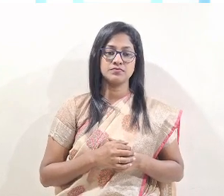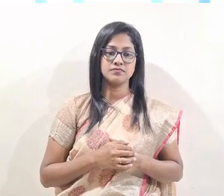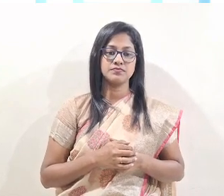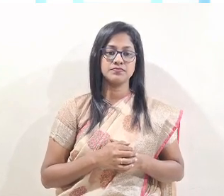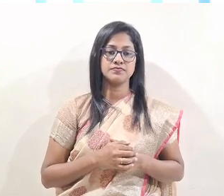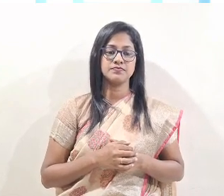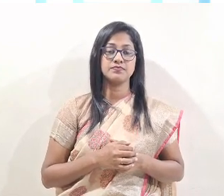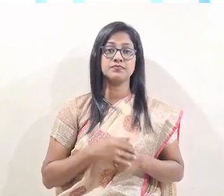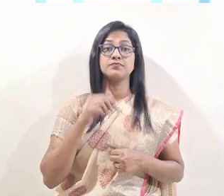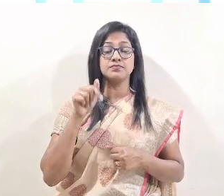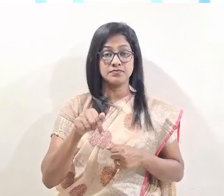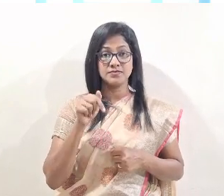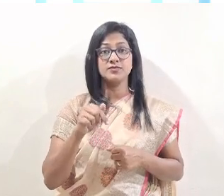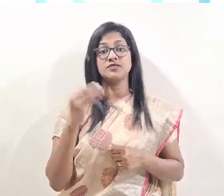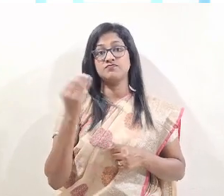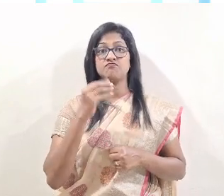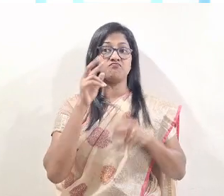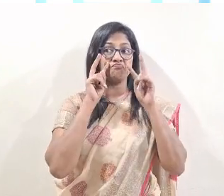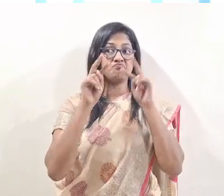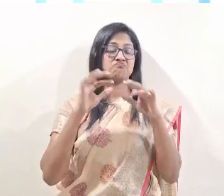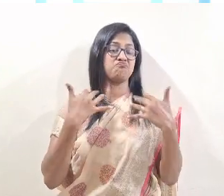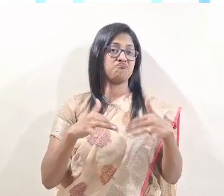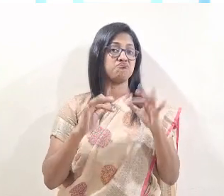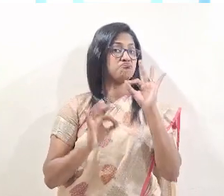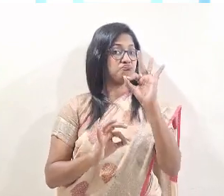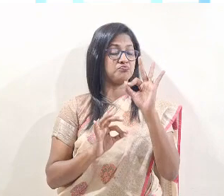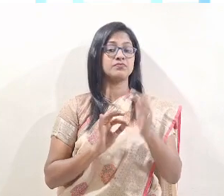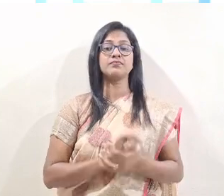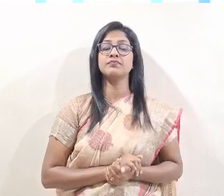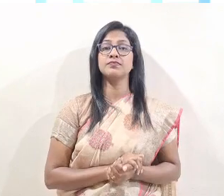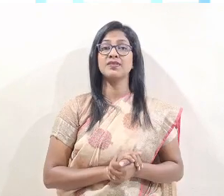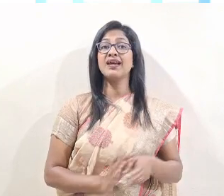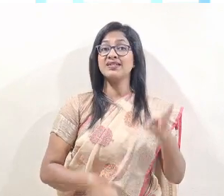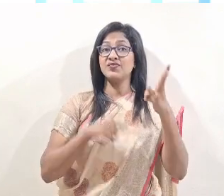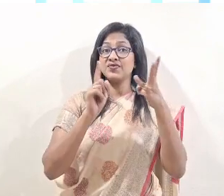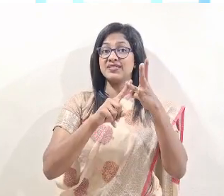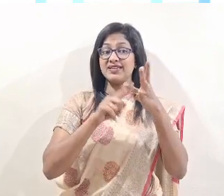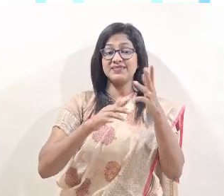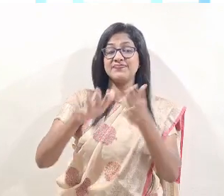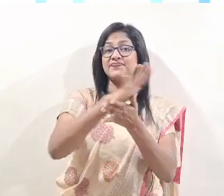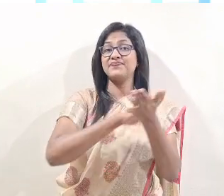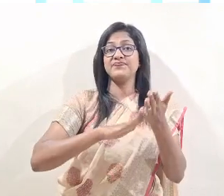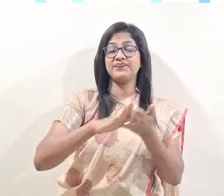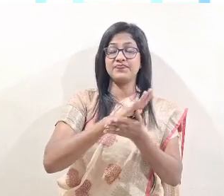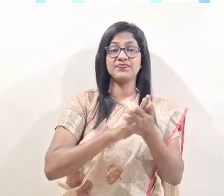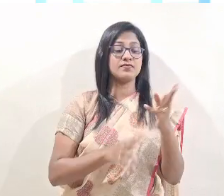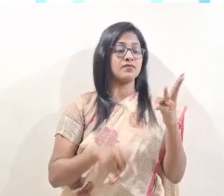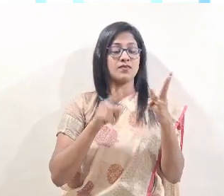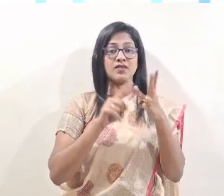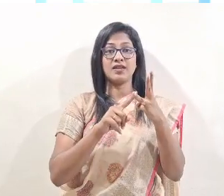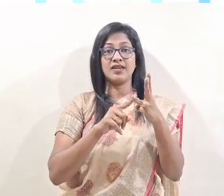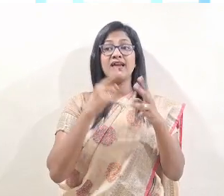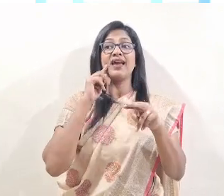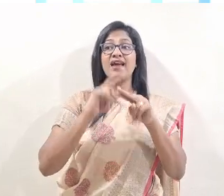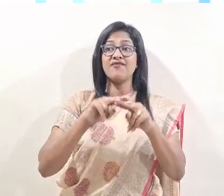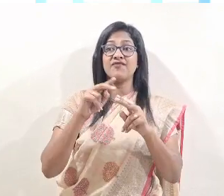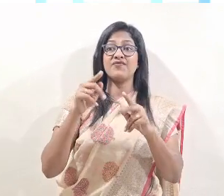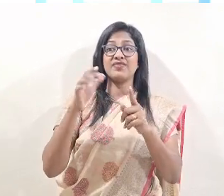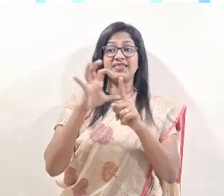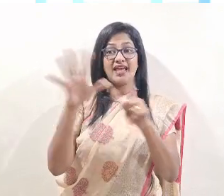this is quite impressive. Now, the third layer, of course, is what will happen if the risk is